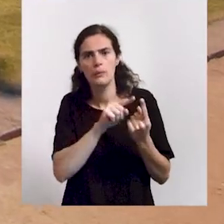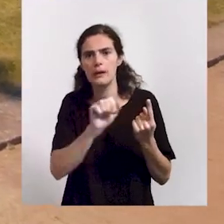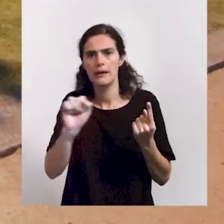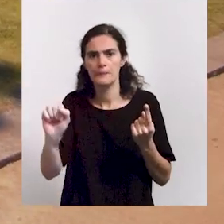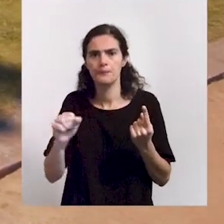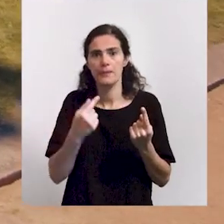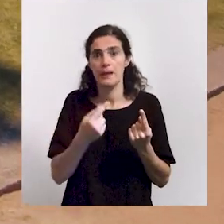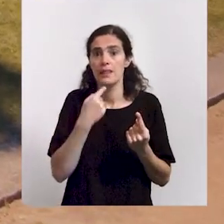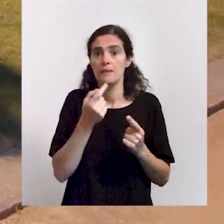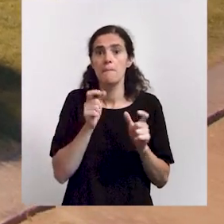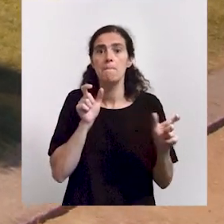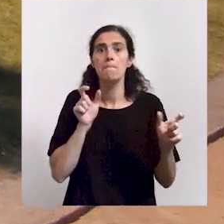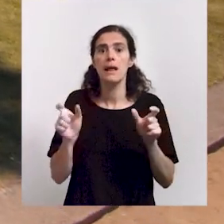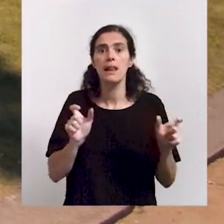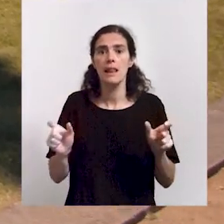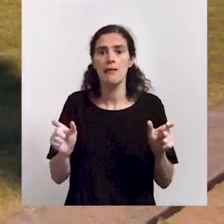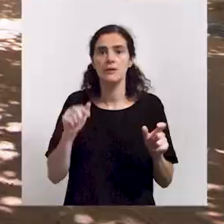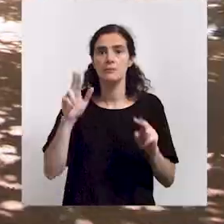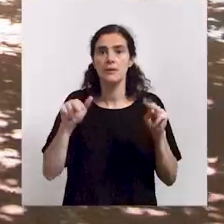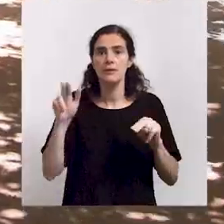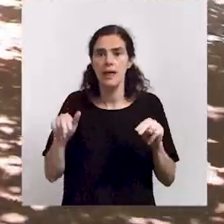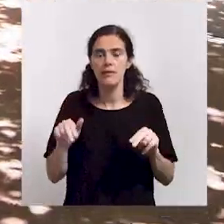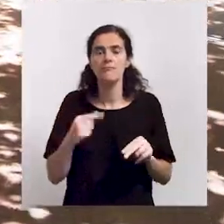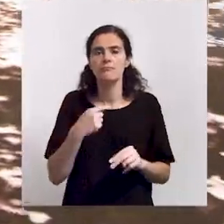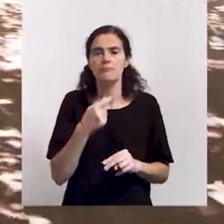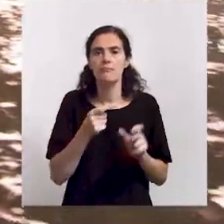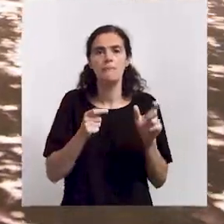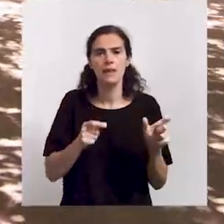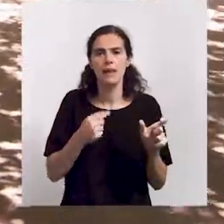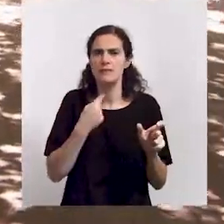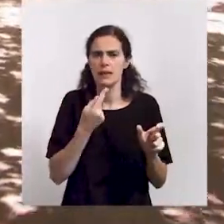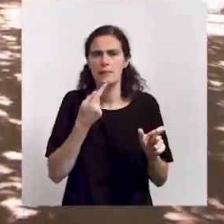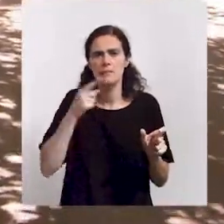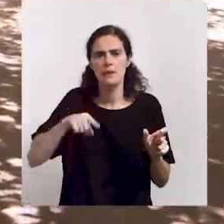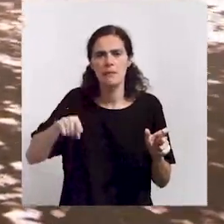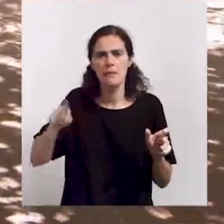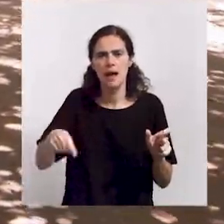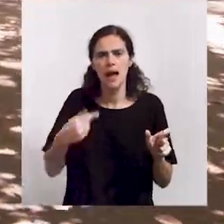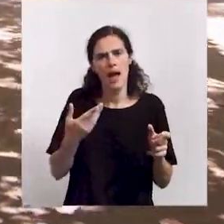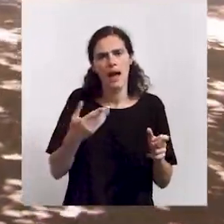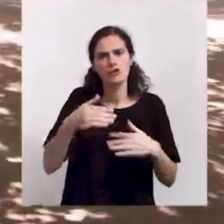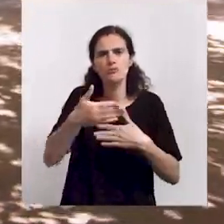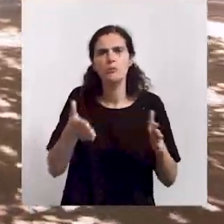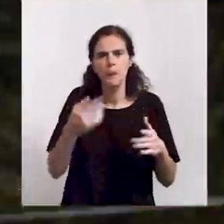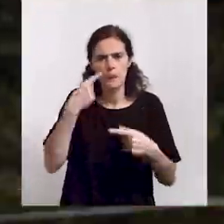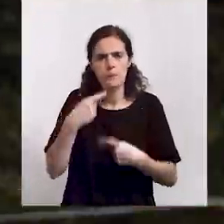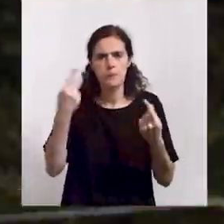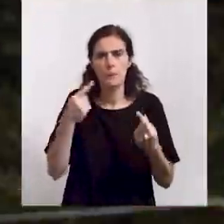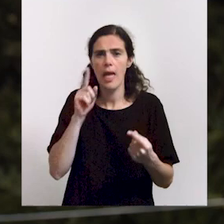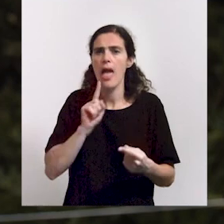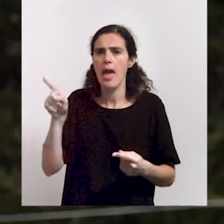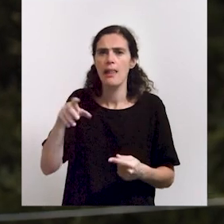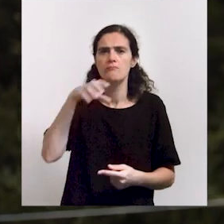word painting, or the works that she, again, very often installed in public spaces. And if